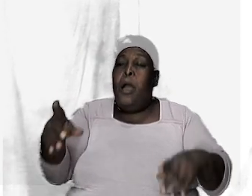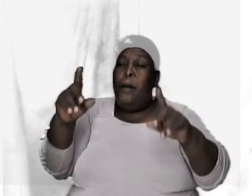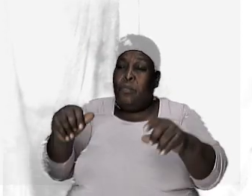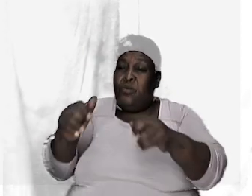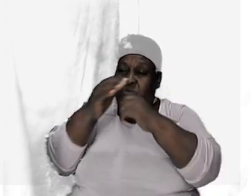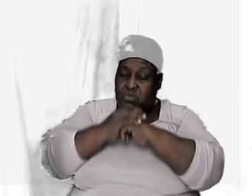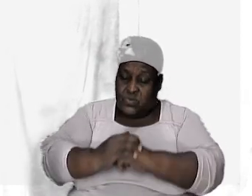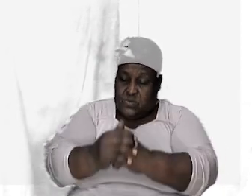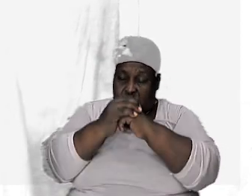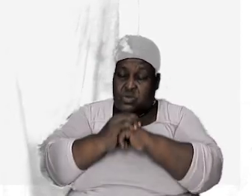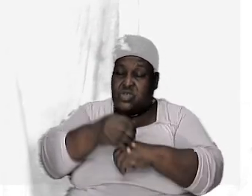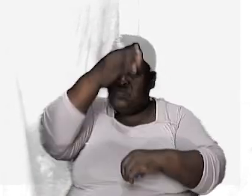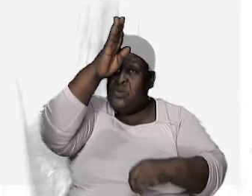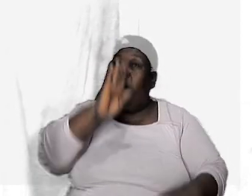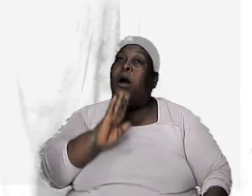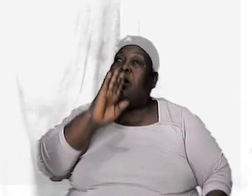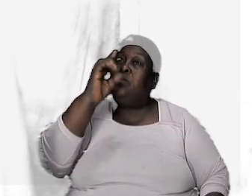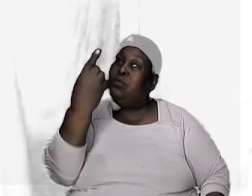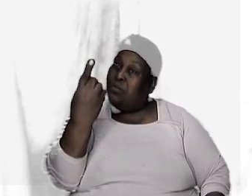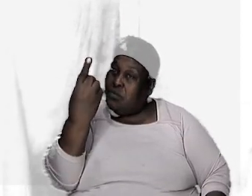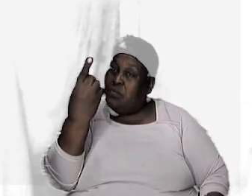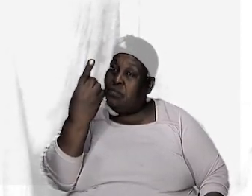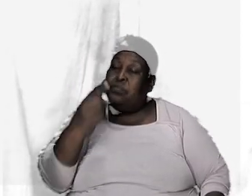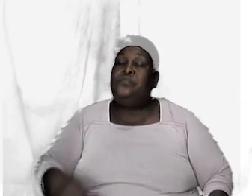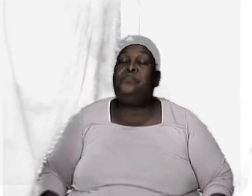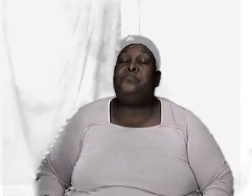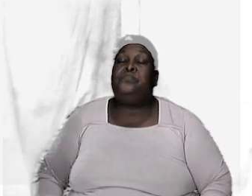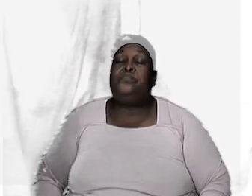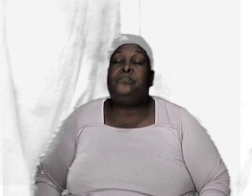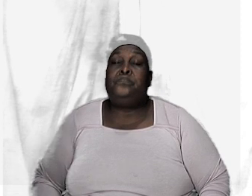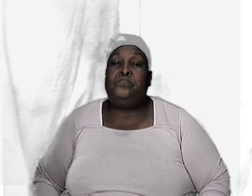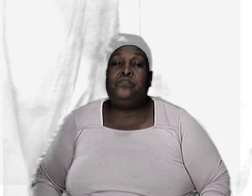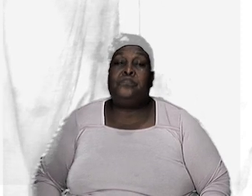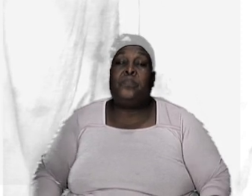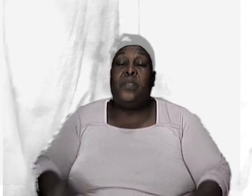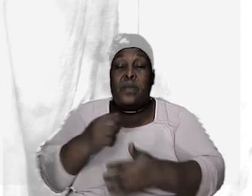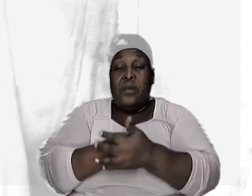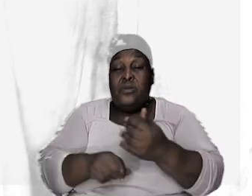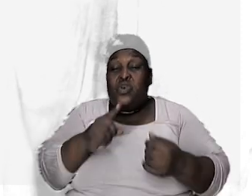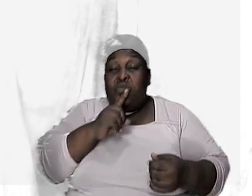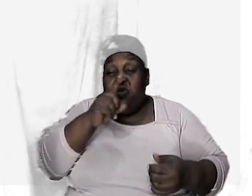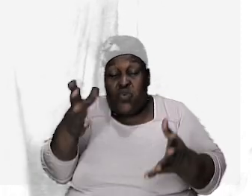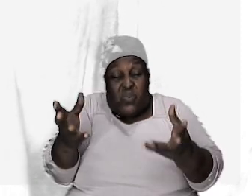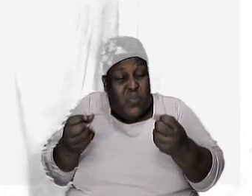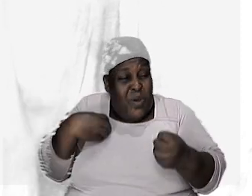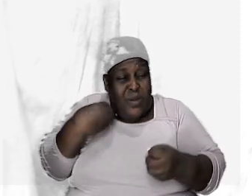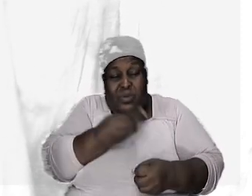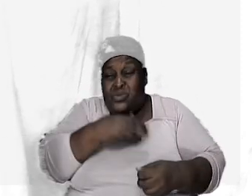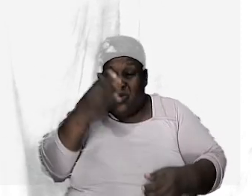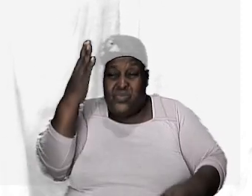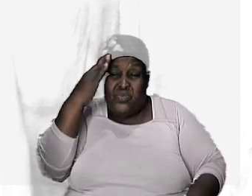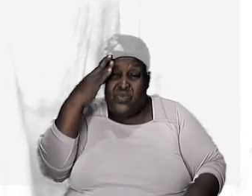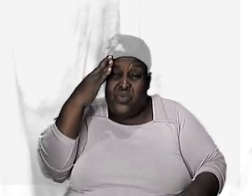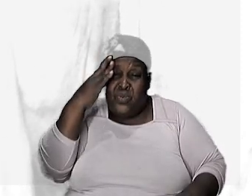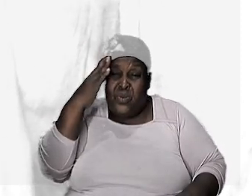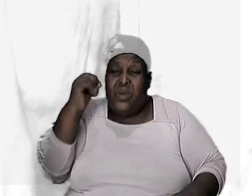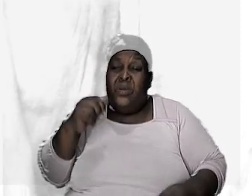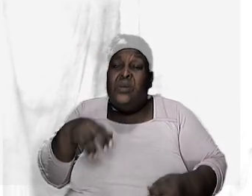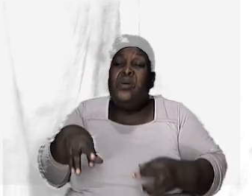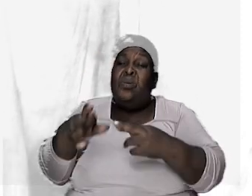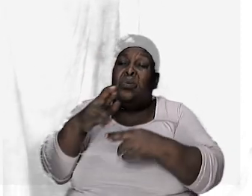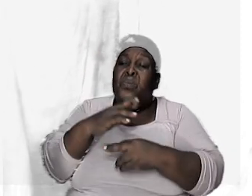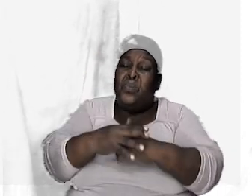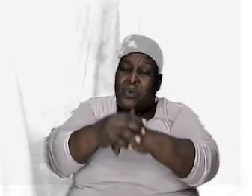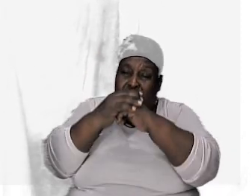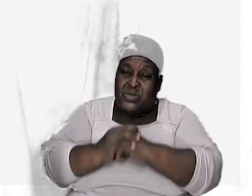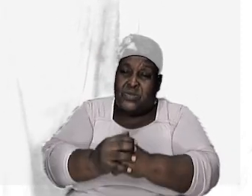God. Now, there's some truth that I want us to know in relation to worship. And we are going to go into this